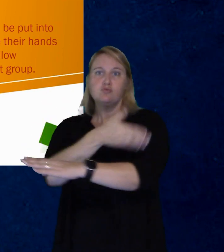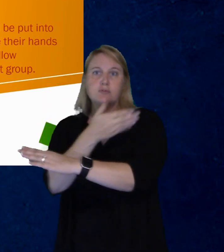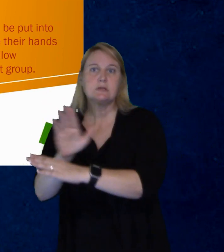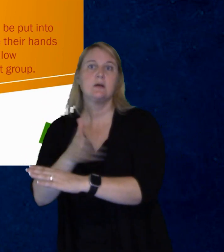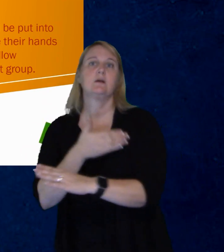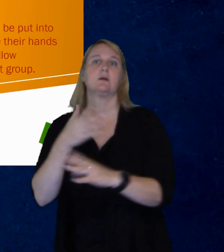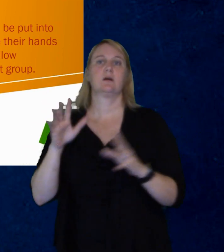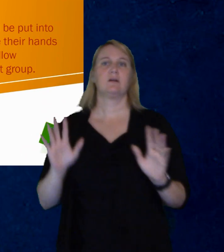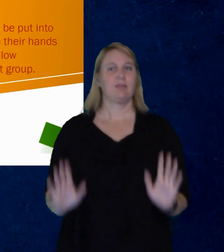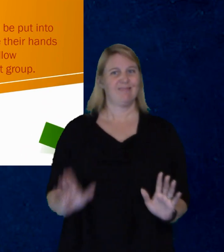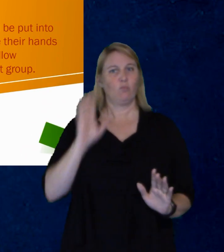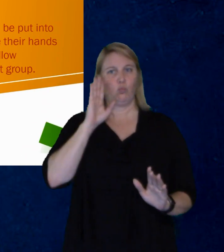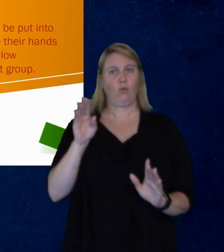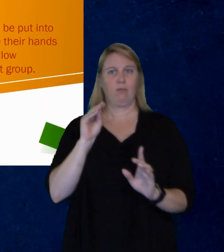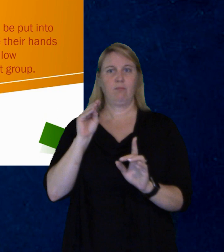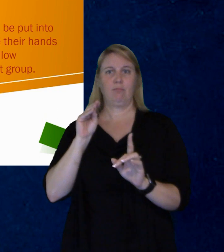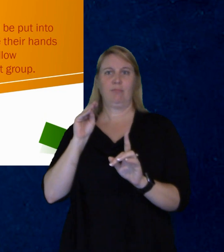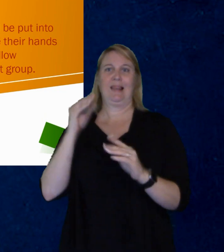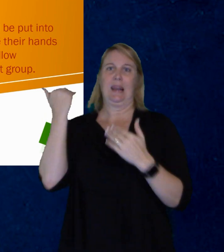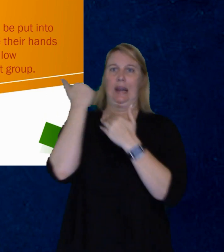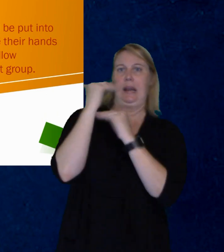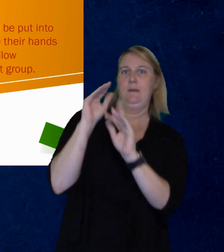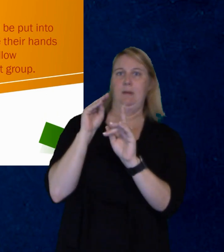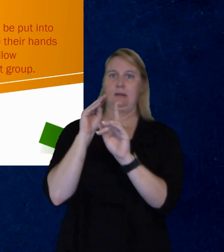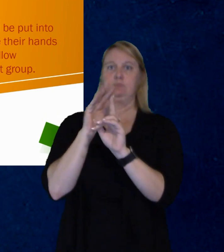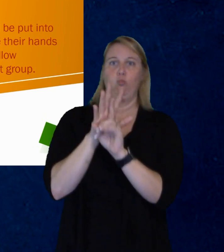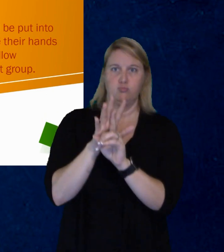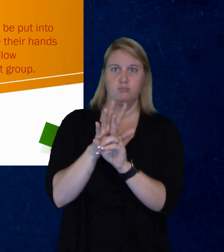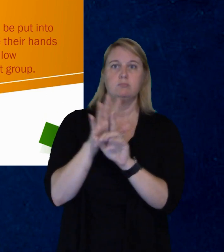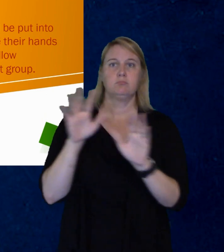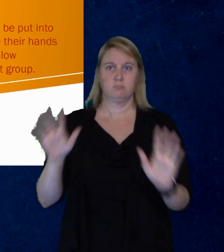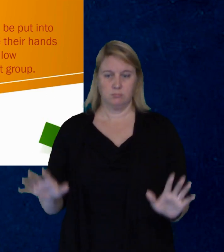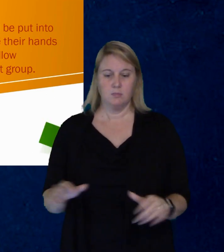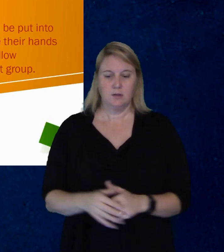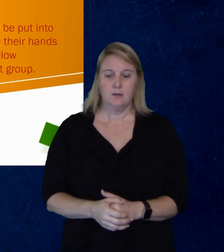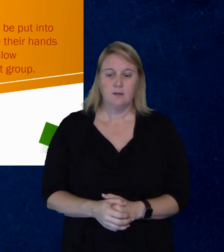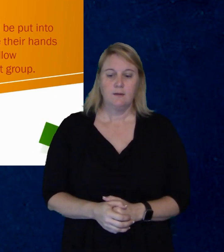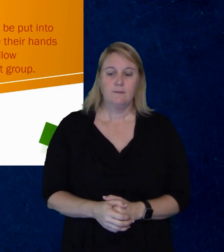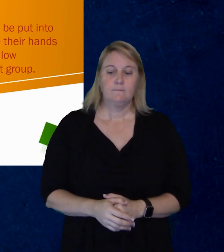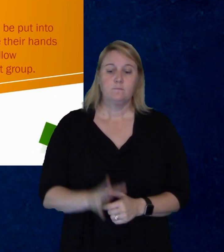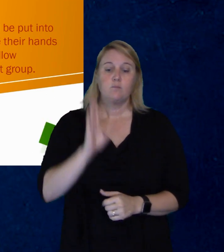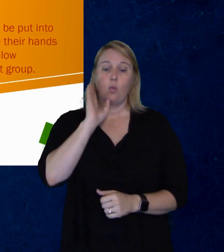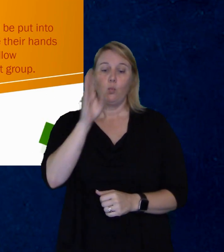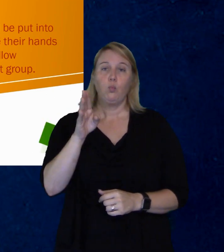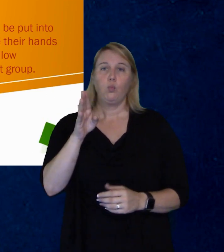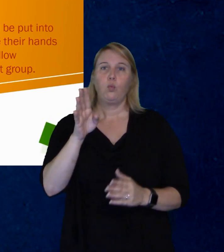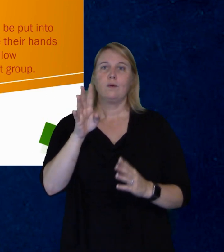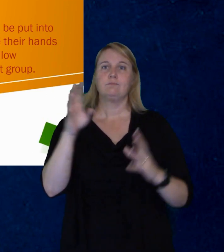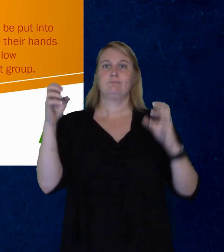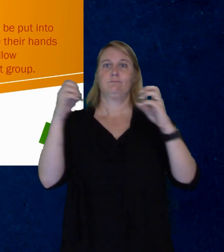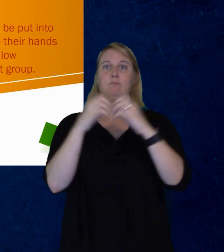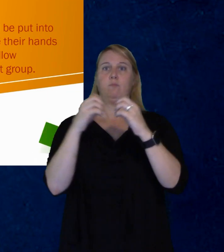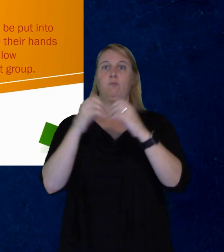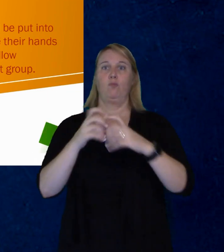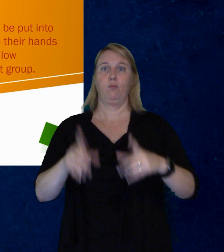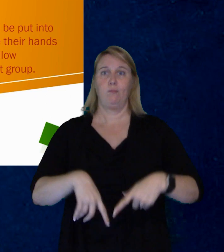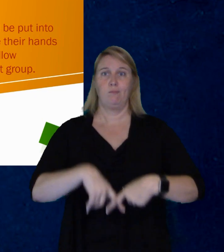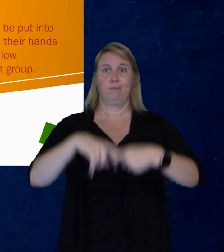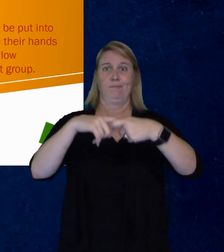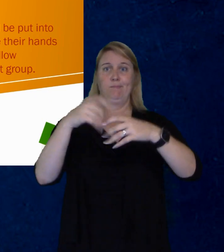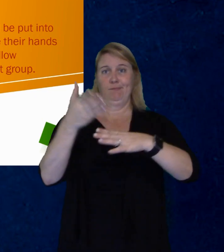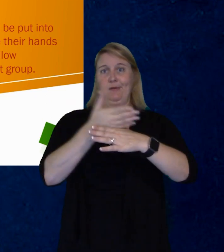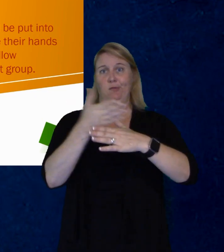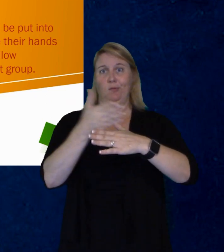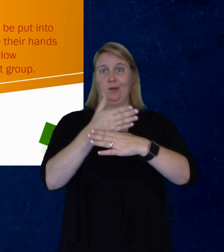specials teachers and helps with safety concerns. We will schedule longer breaks between each of our specials